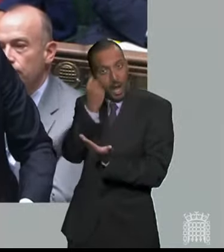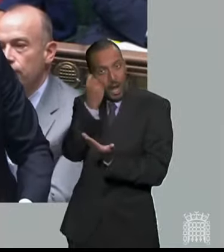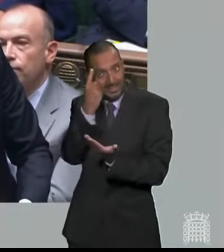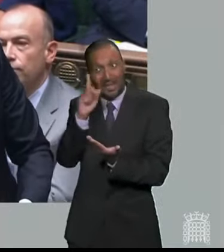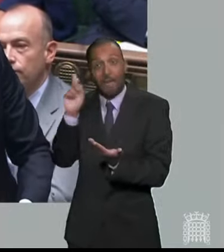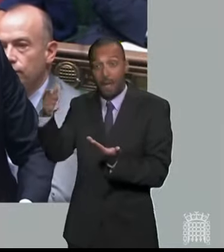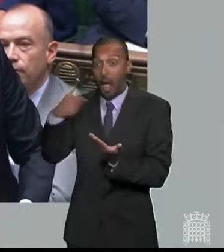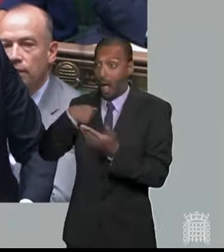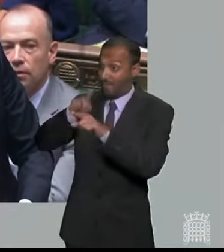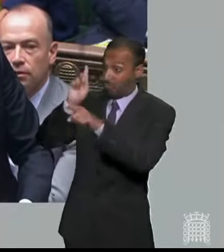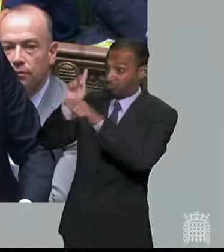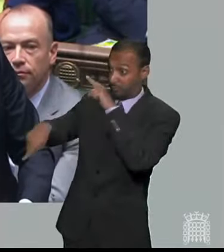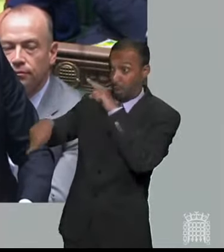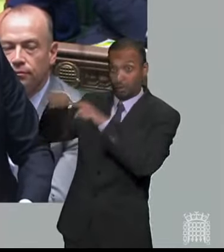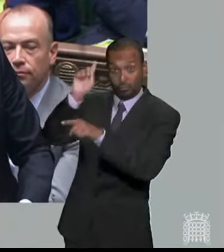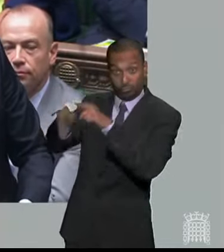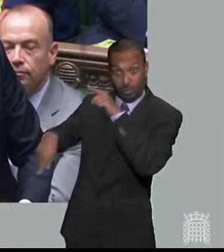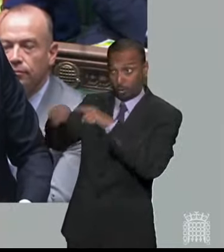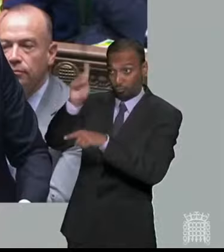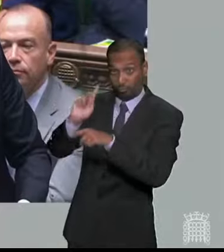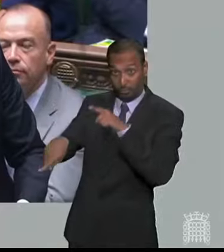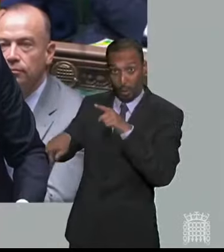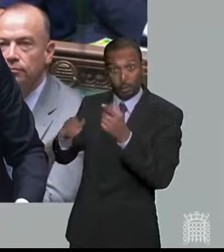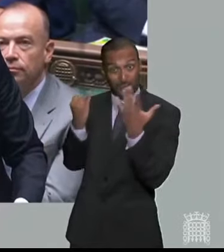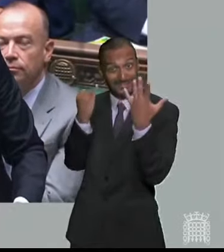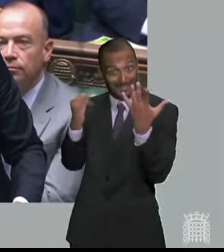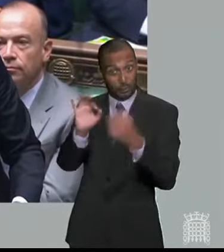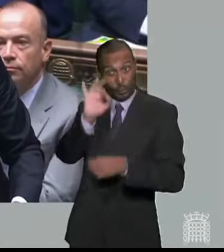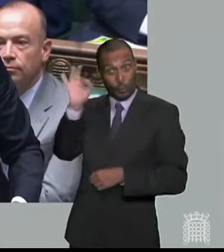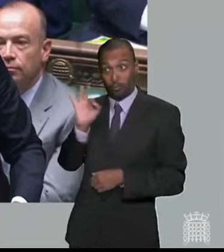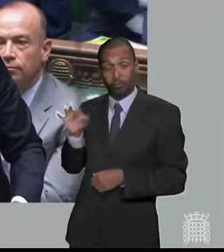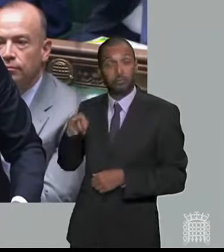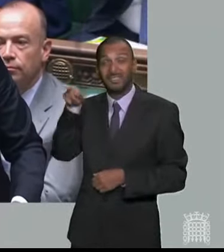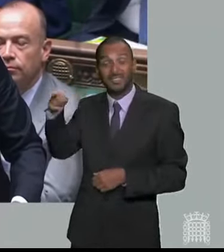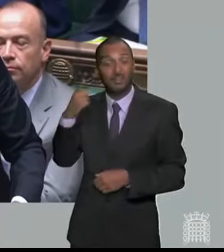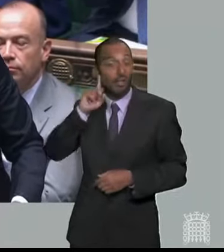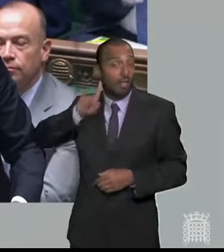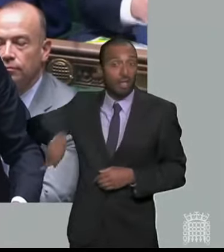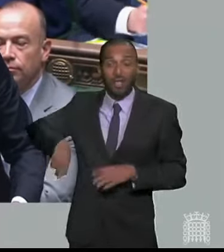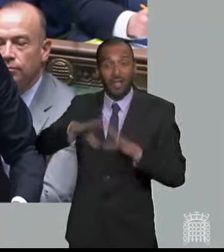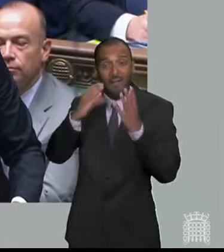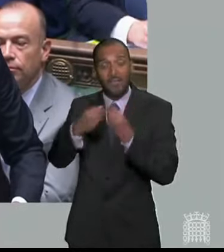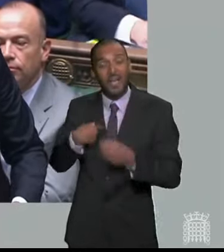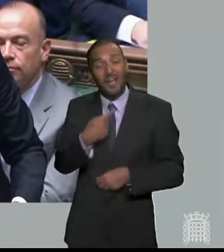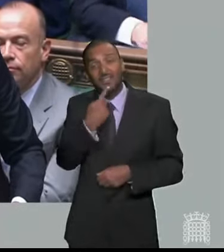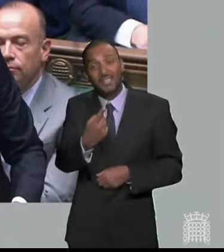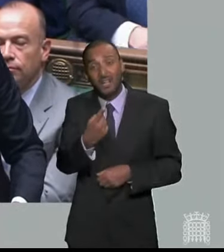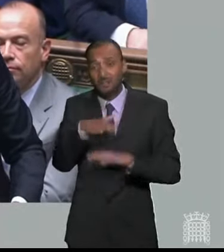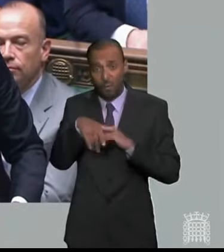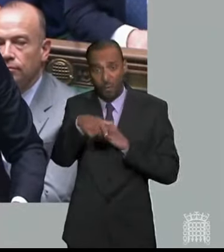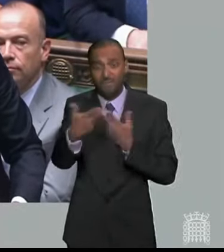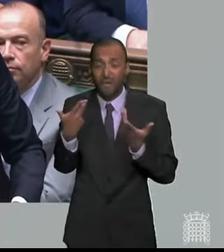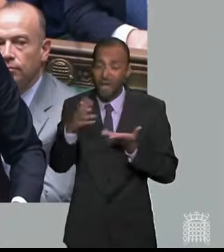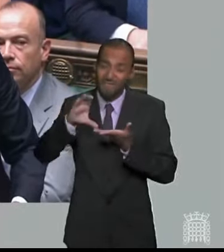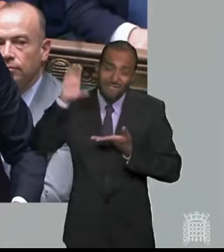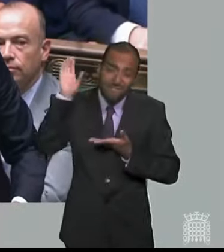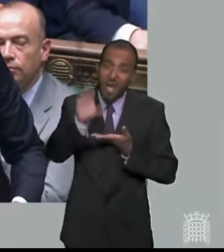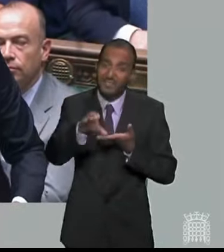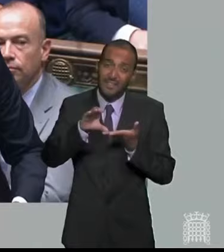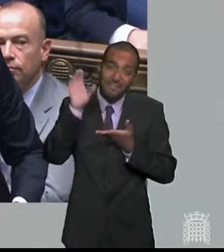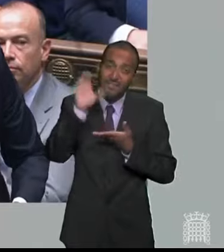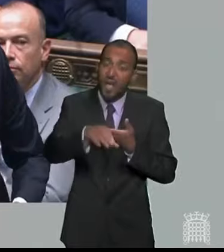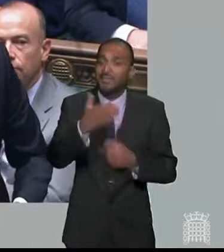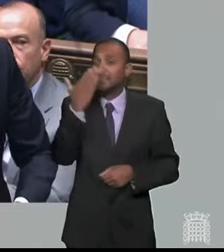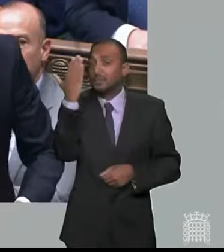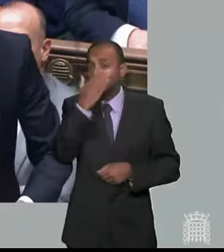of 6 questions about the record amounts of funding going into schools, about the incredible reforms to education impacting